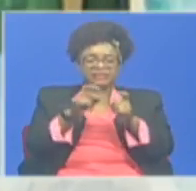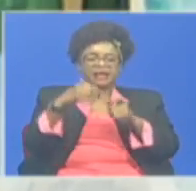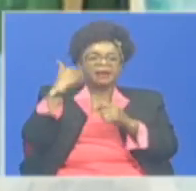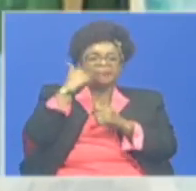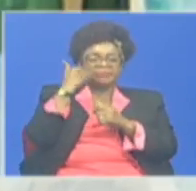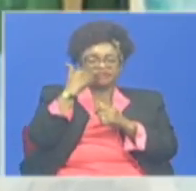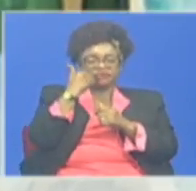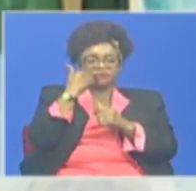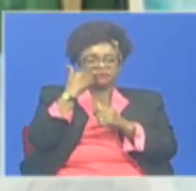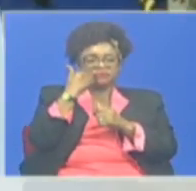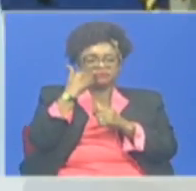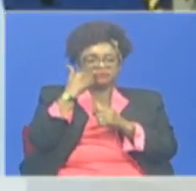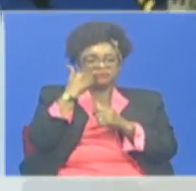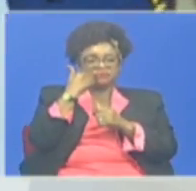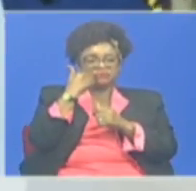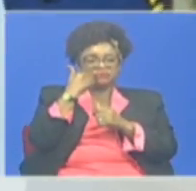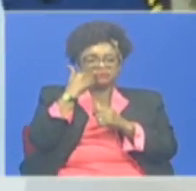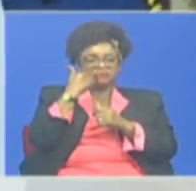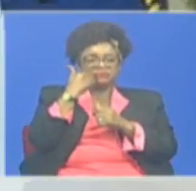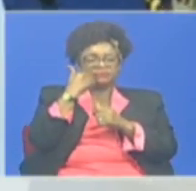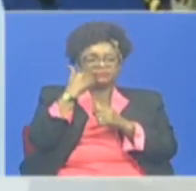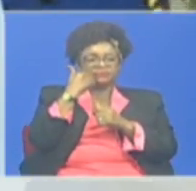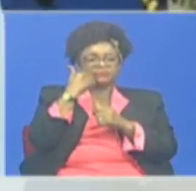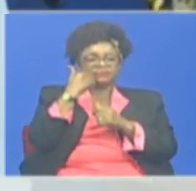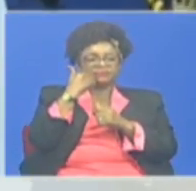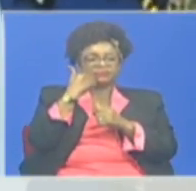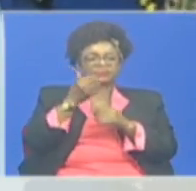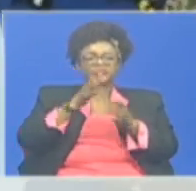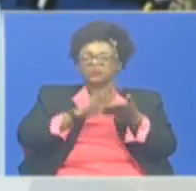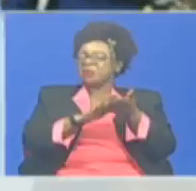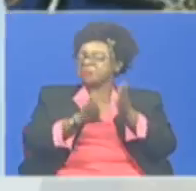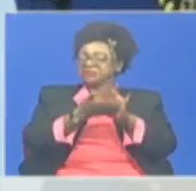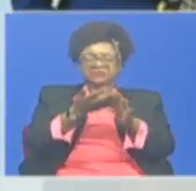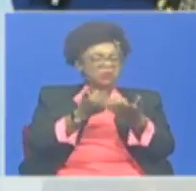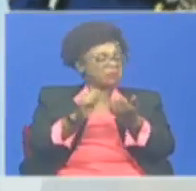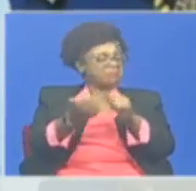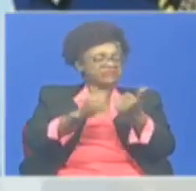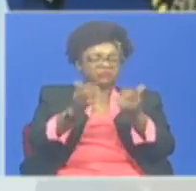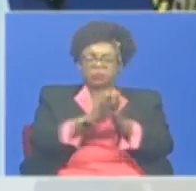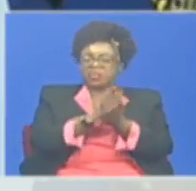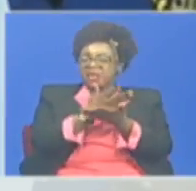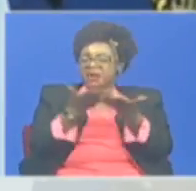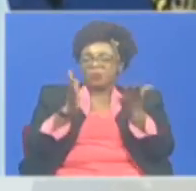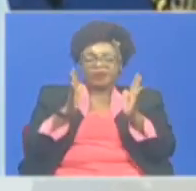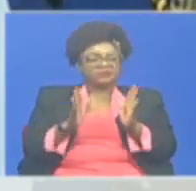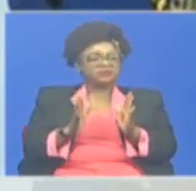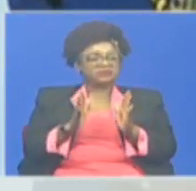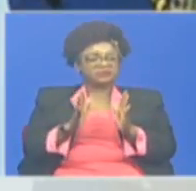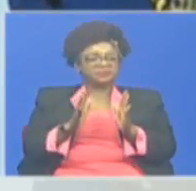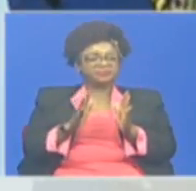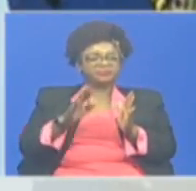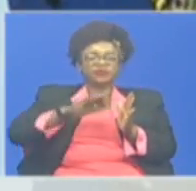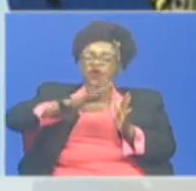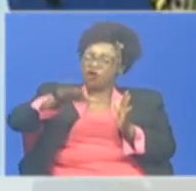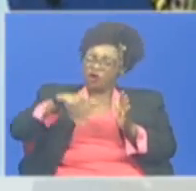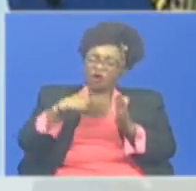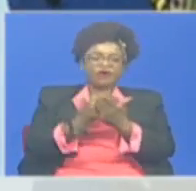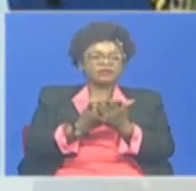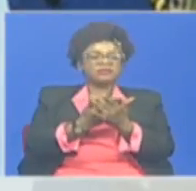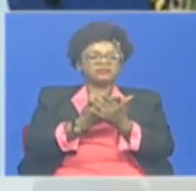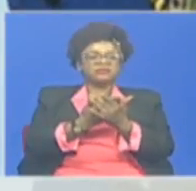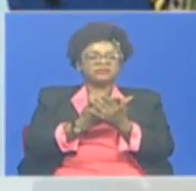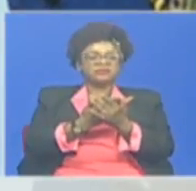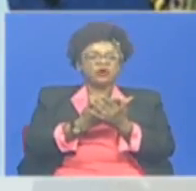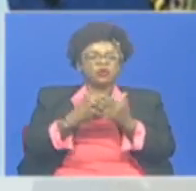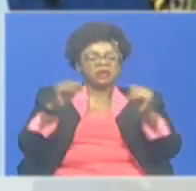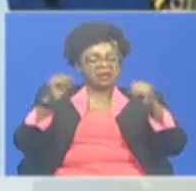to contain the pandemic. Nobody is in competition with anybody. All of us collectively, we have